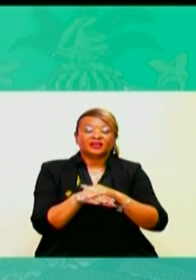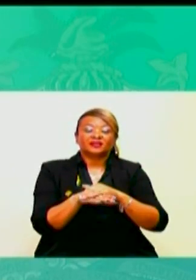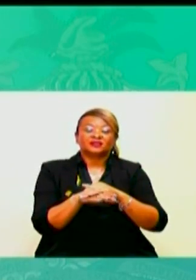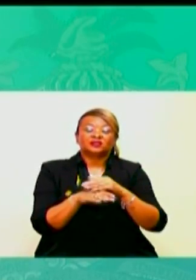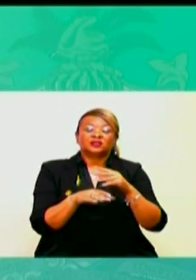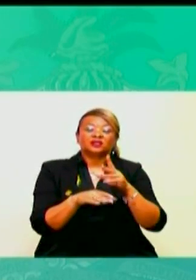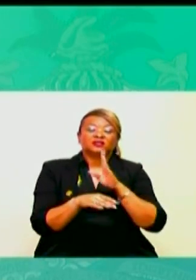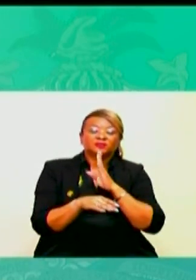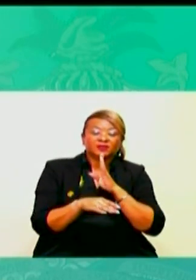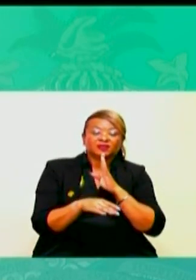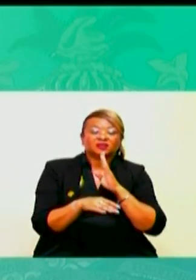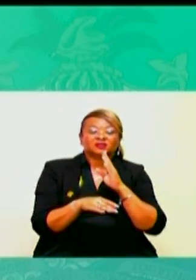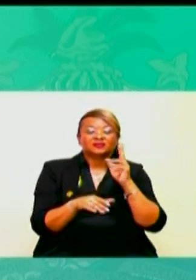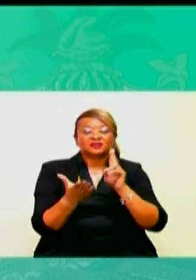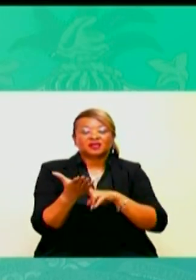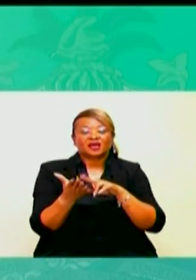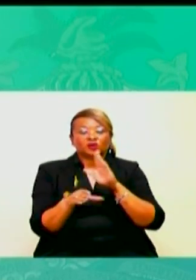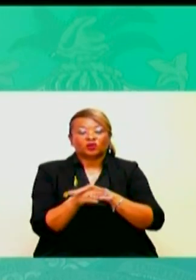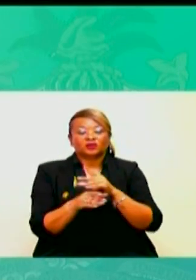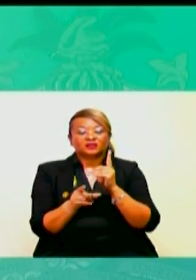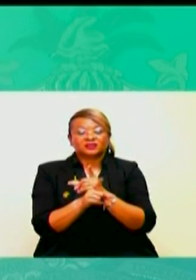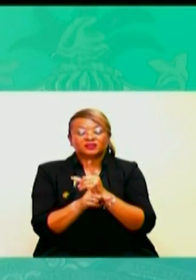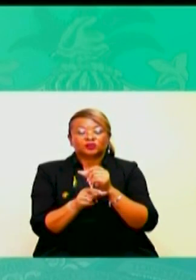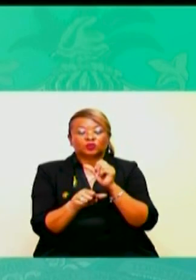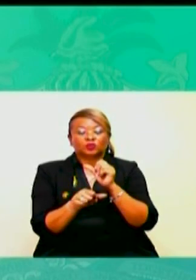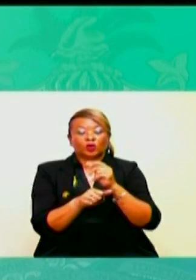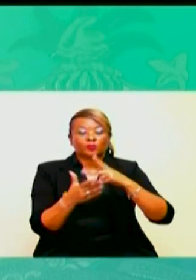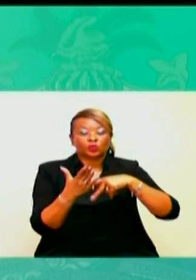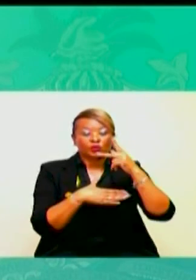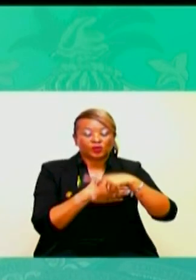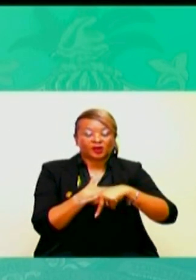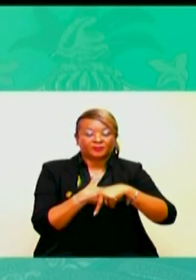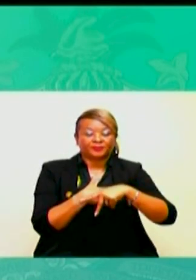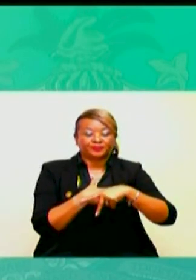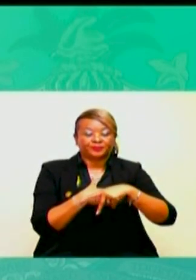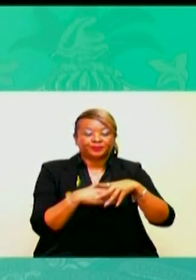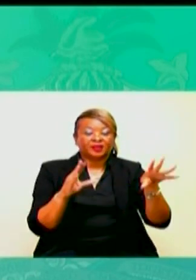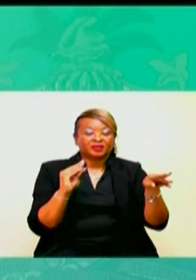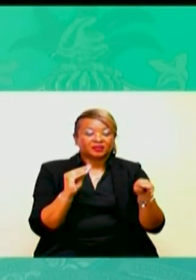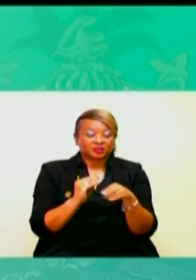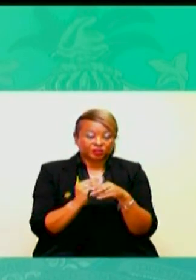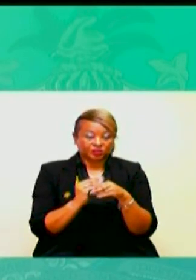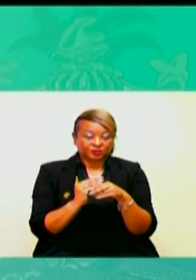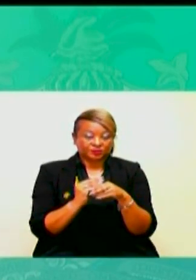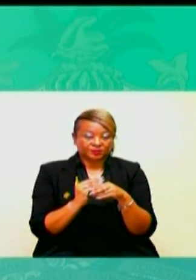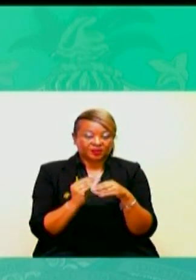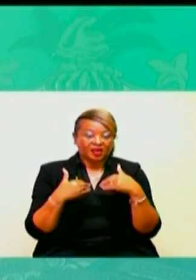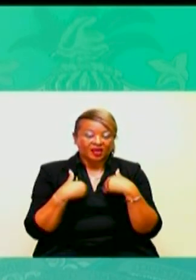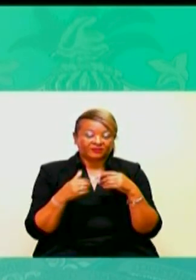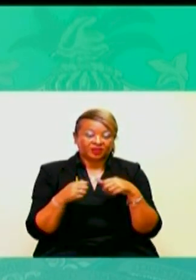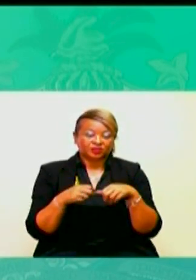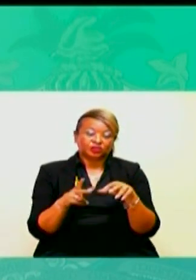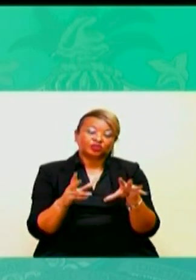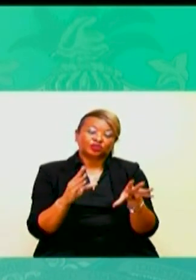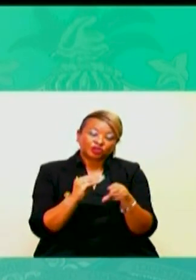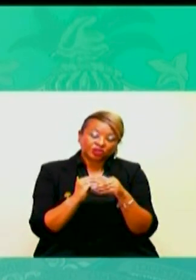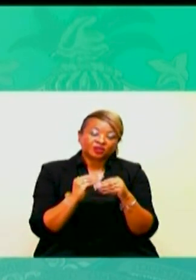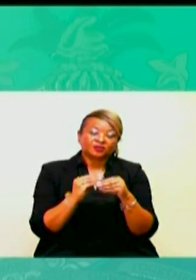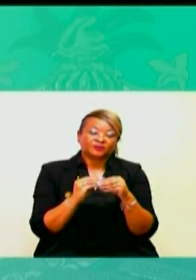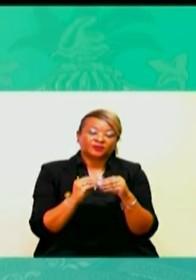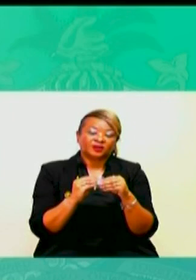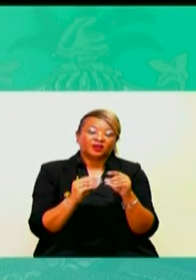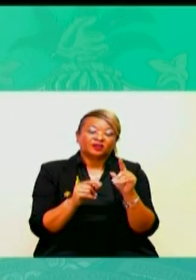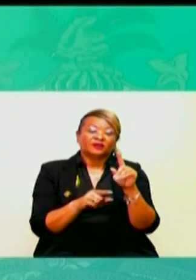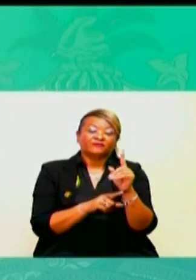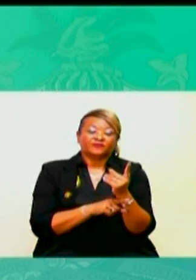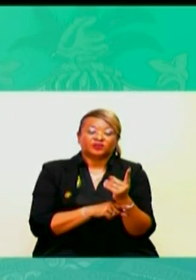Caribbean to sign onto this country decent work program. And Madam Speaker, in addition to having achieved a number of objectives, the first